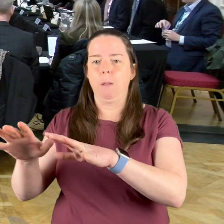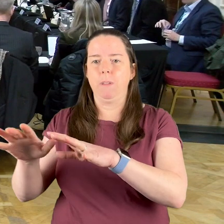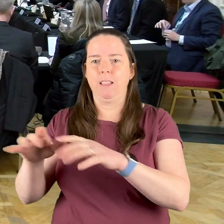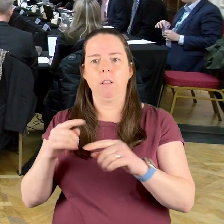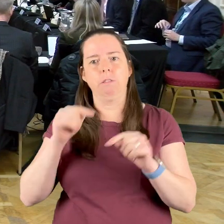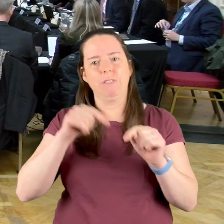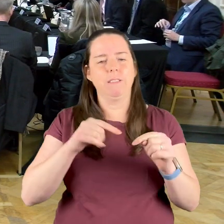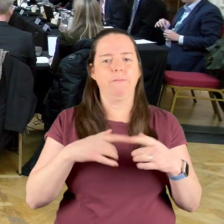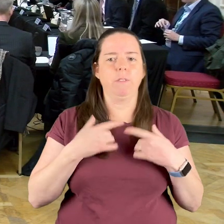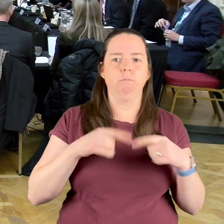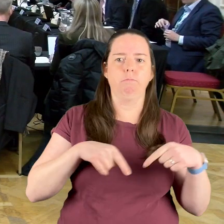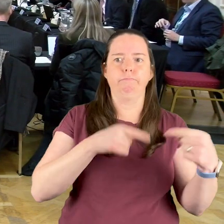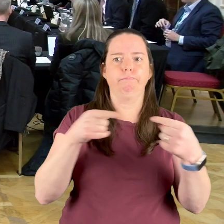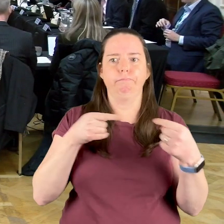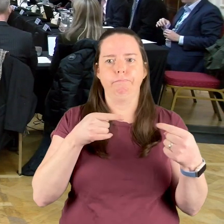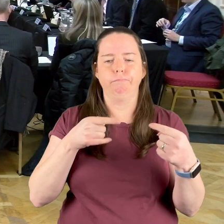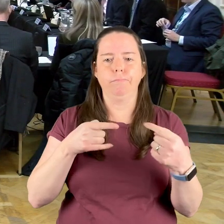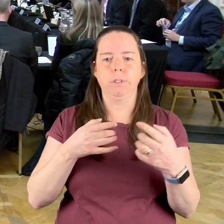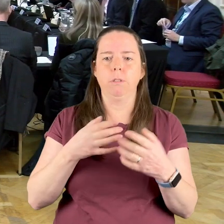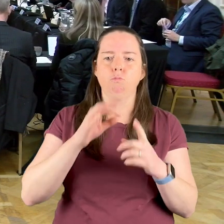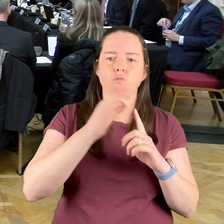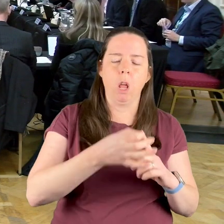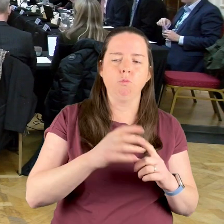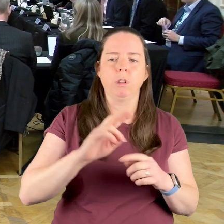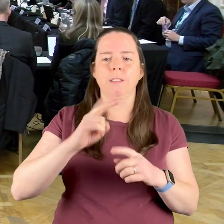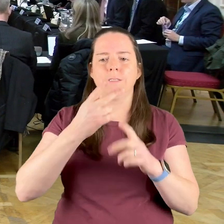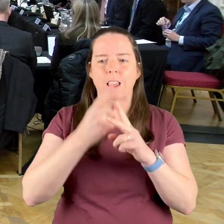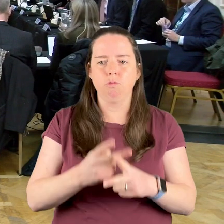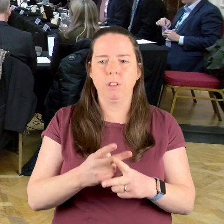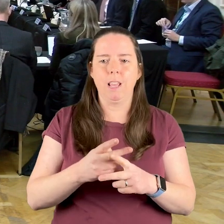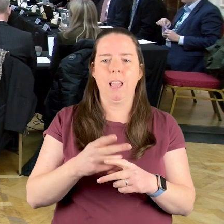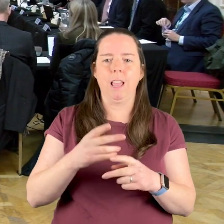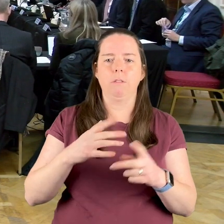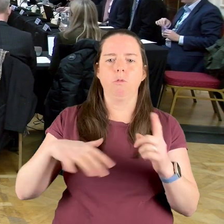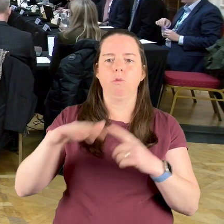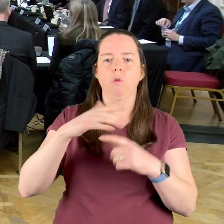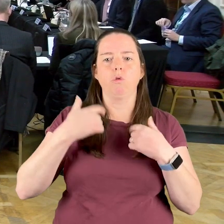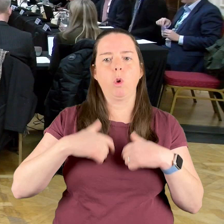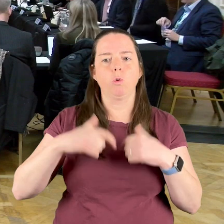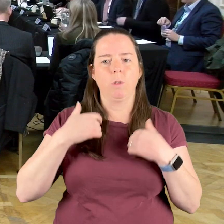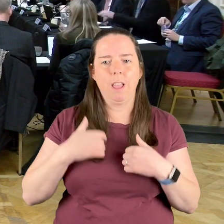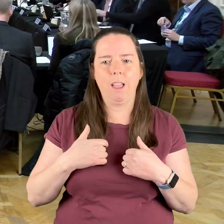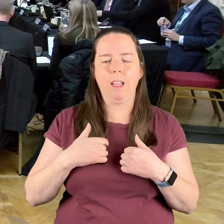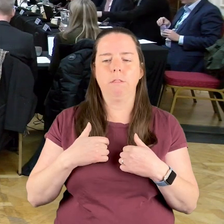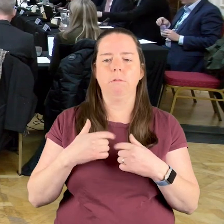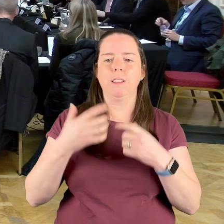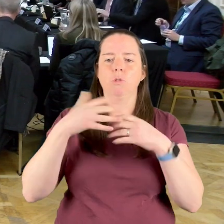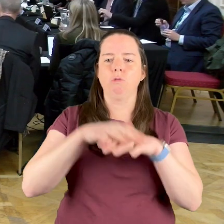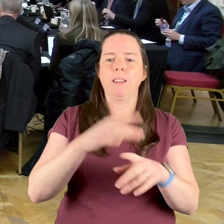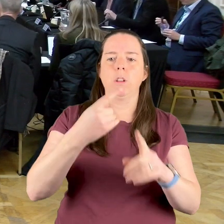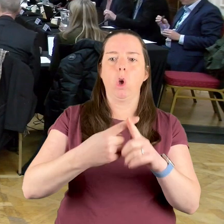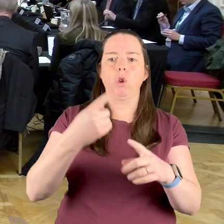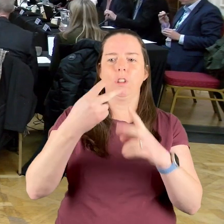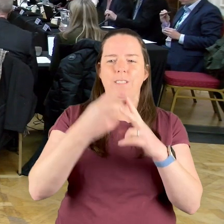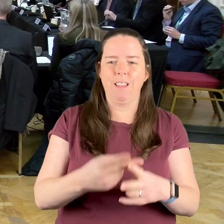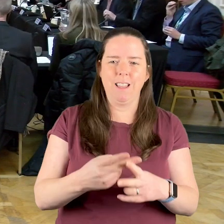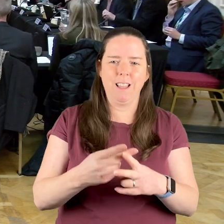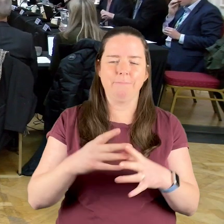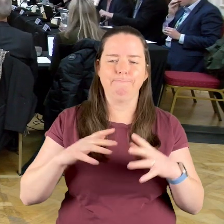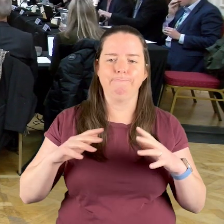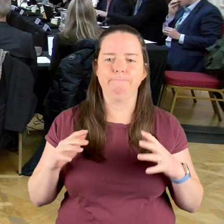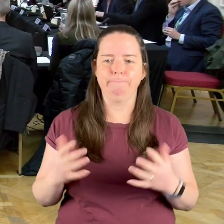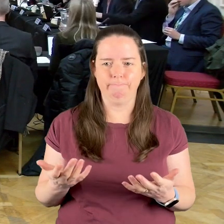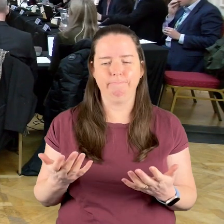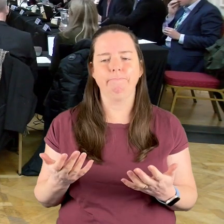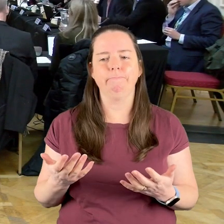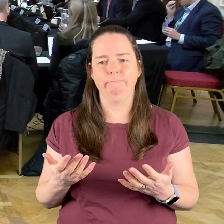many local parts of the system, be that in primary, secondary care, social care, integrated urgent